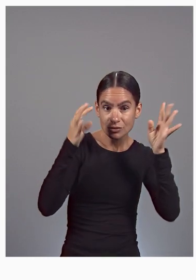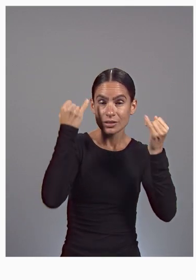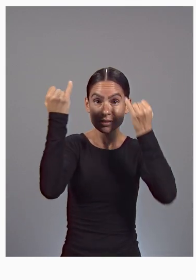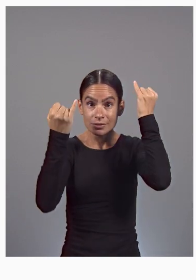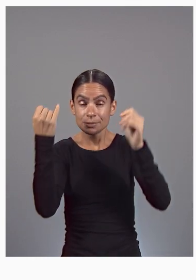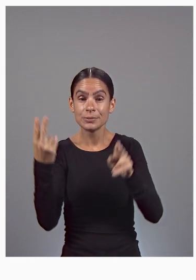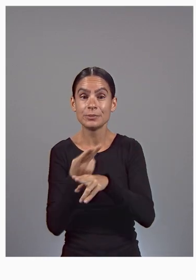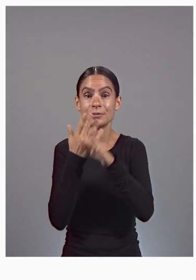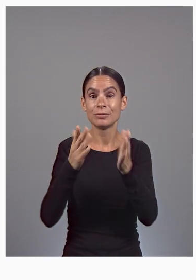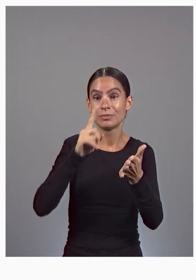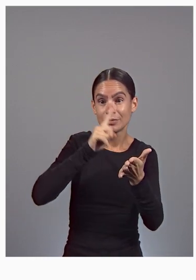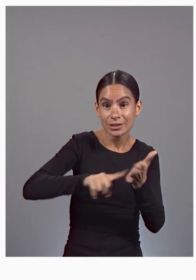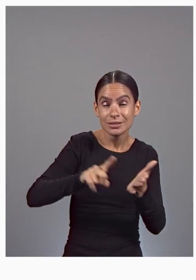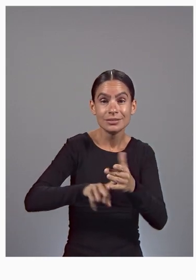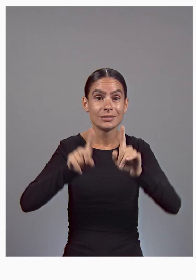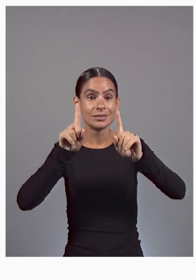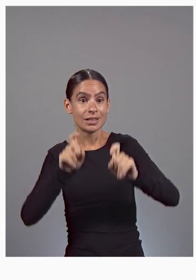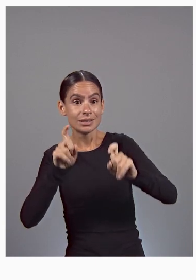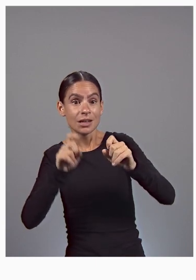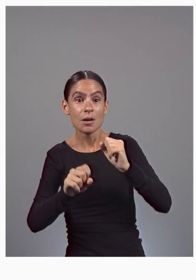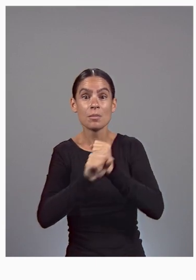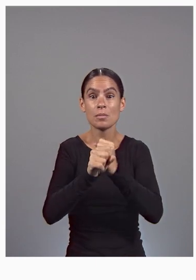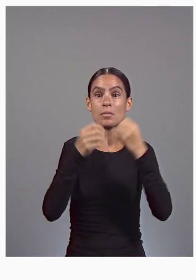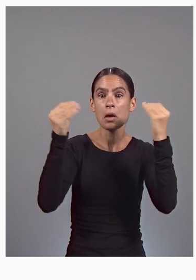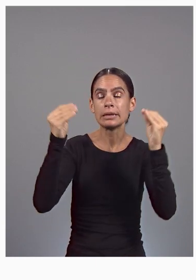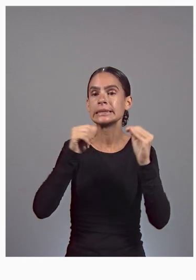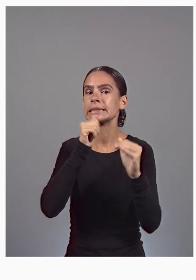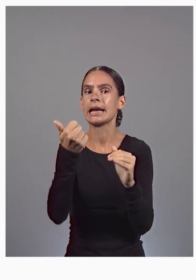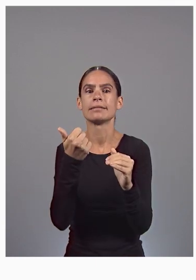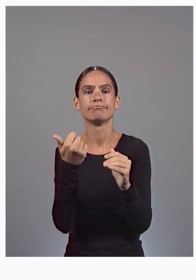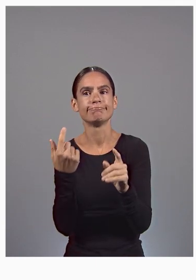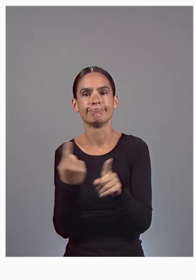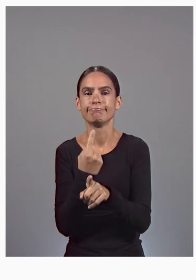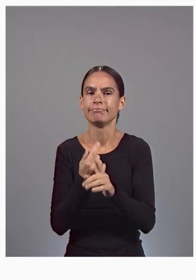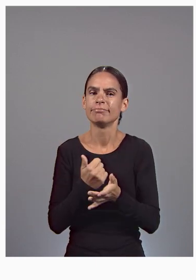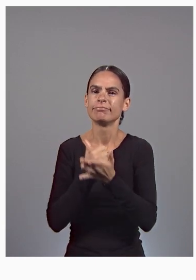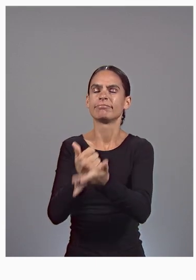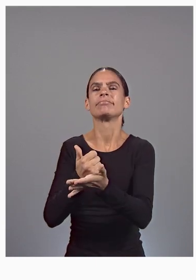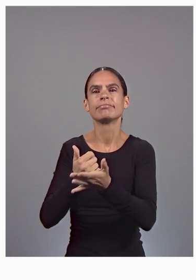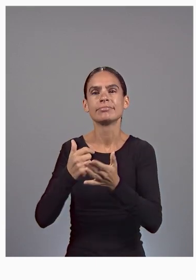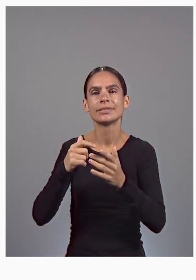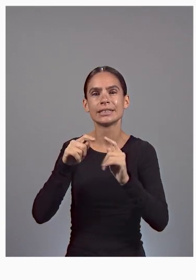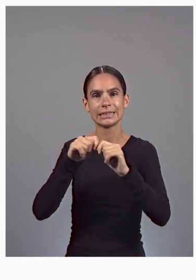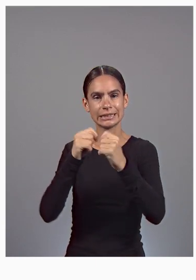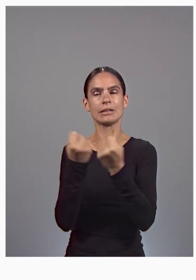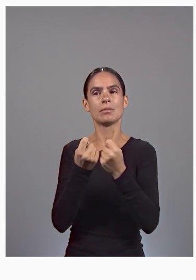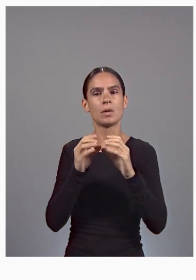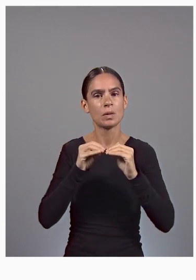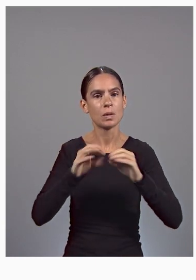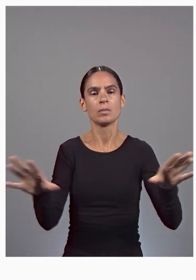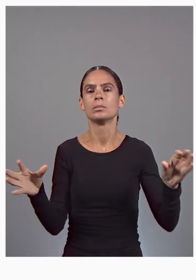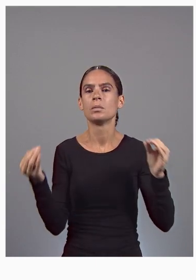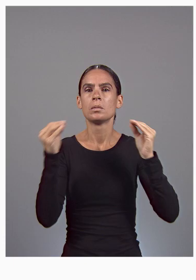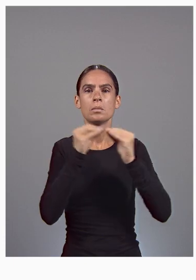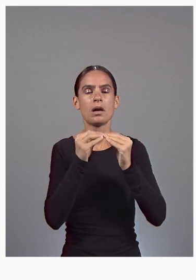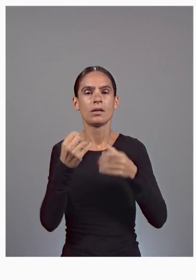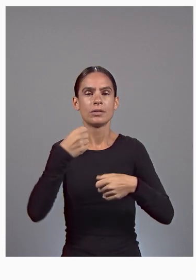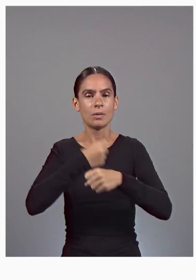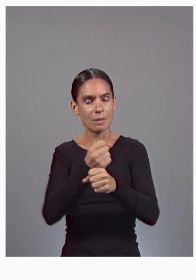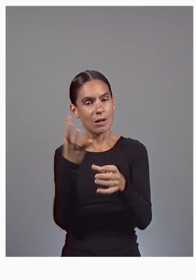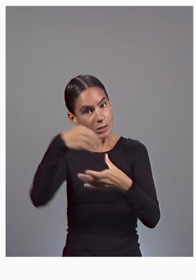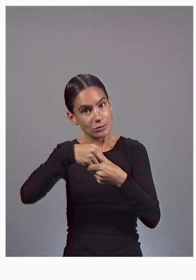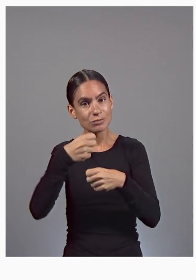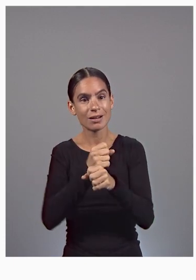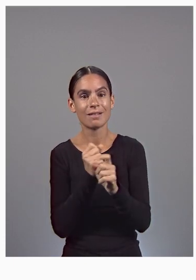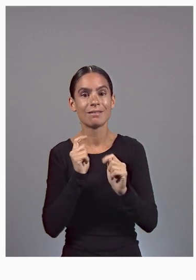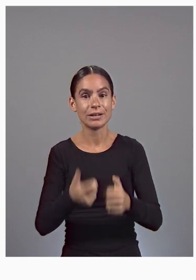disproportionately help teams launch more inclusive products faster. While these are standard practices in software development, when we